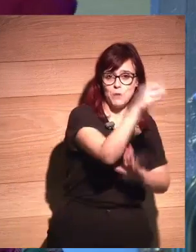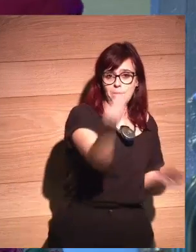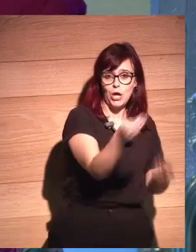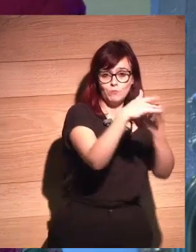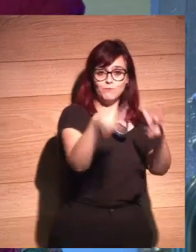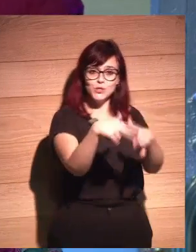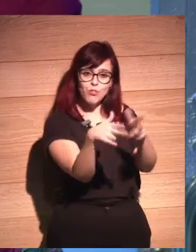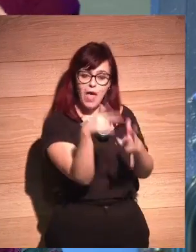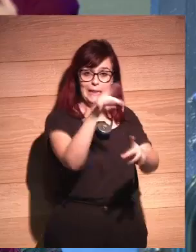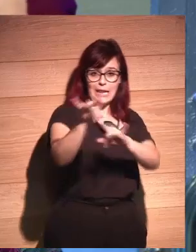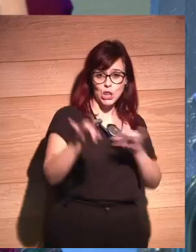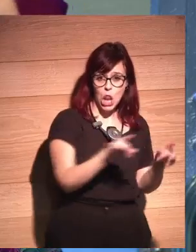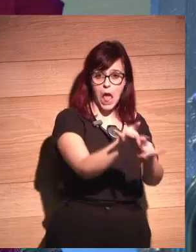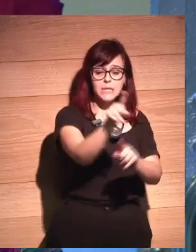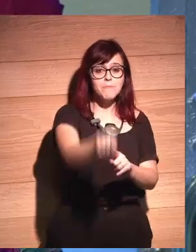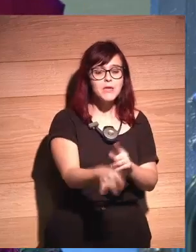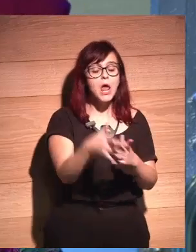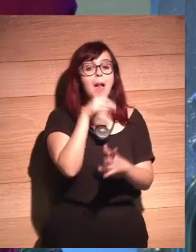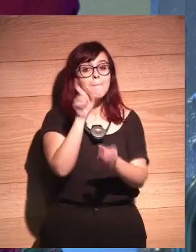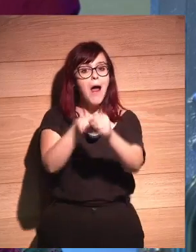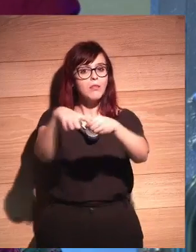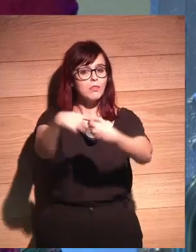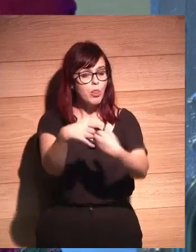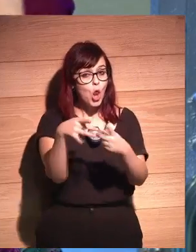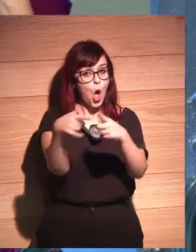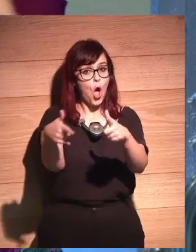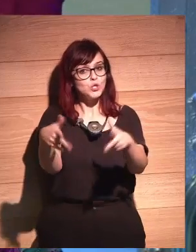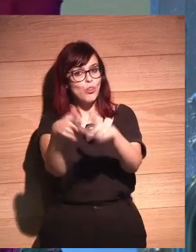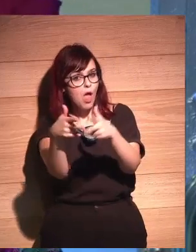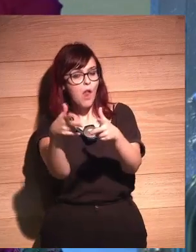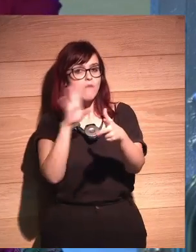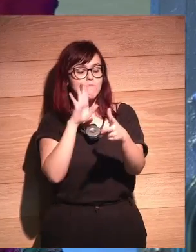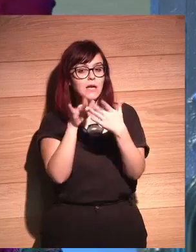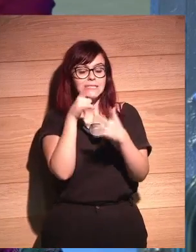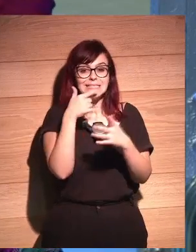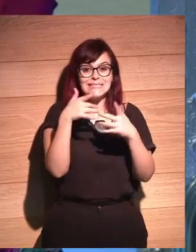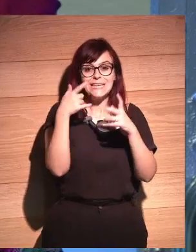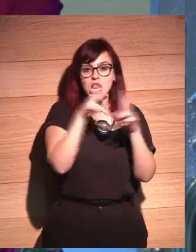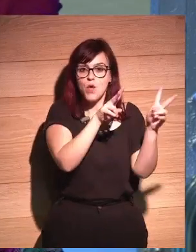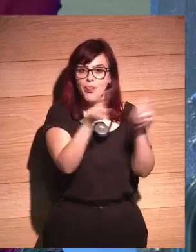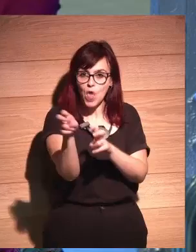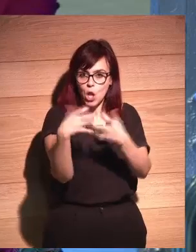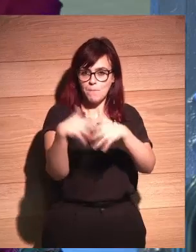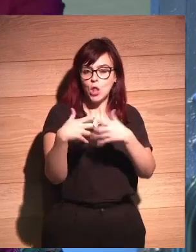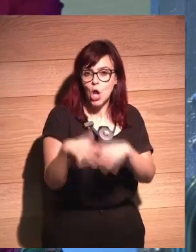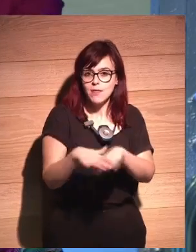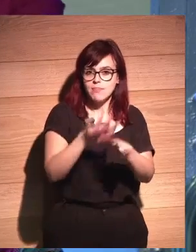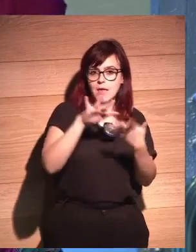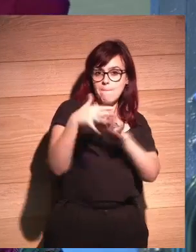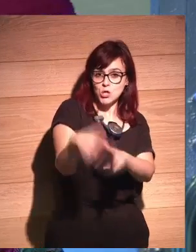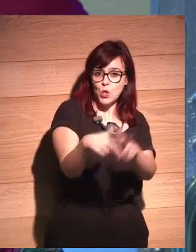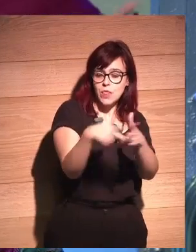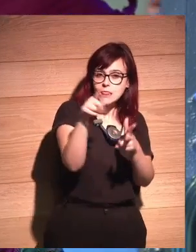self-assessment regarding territory, social, economic aspects with regard to social participation as